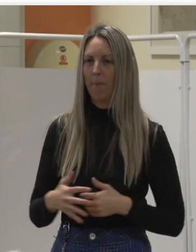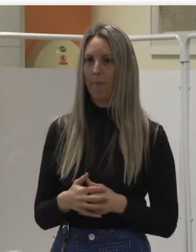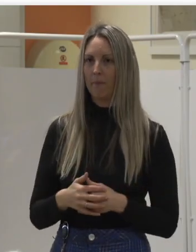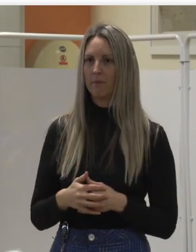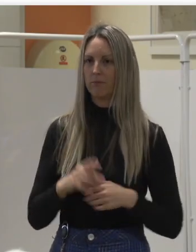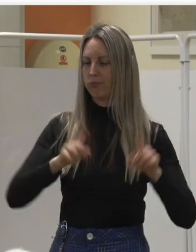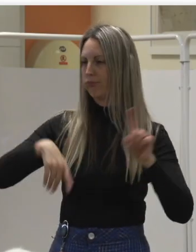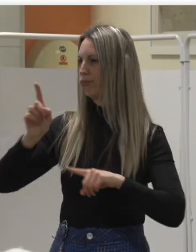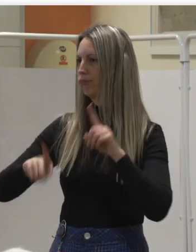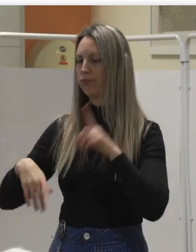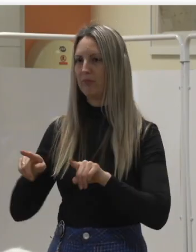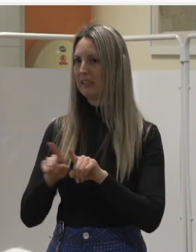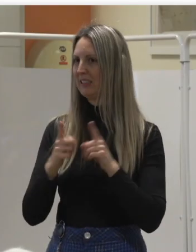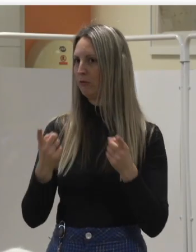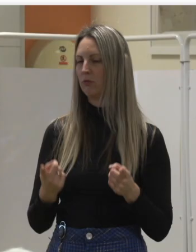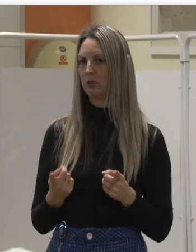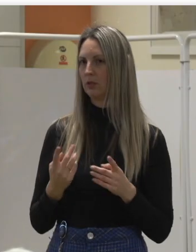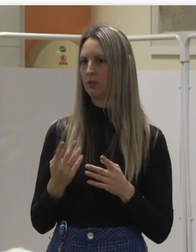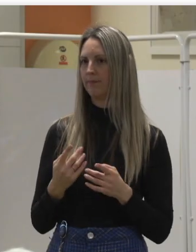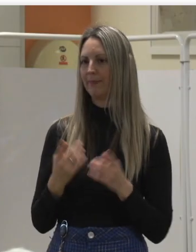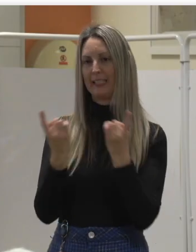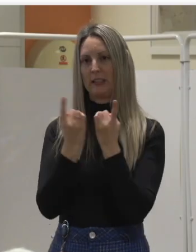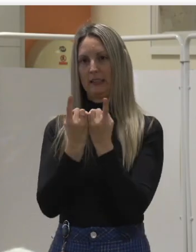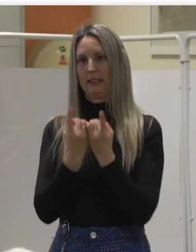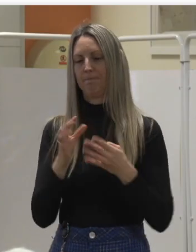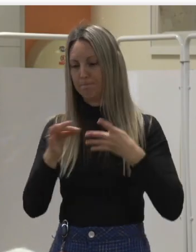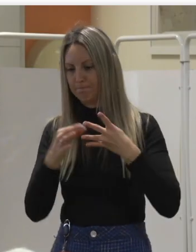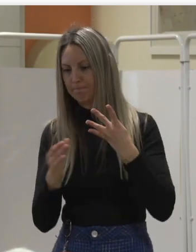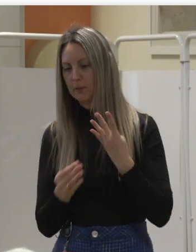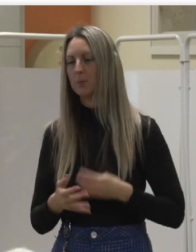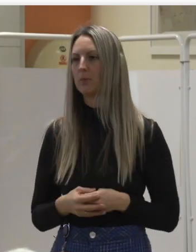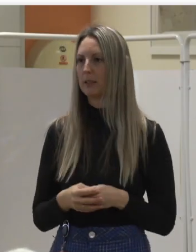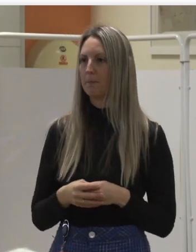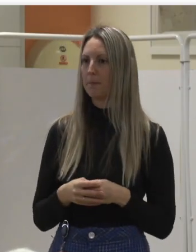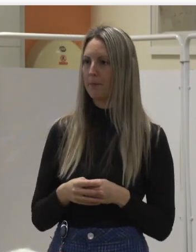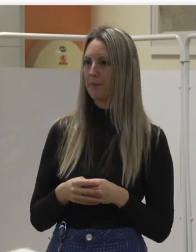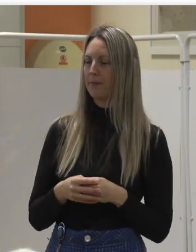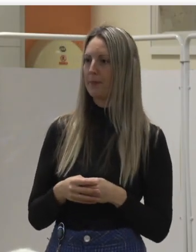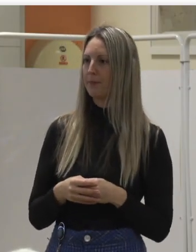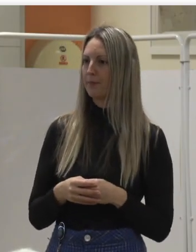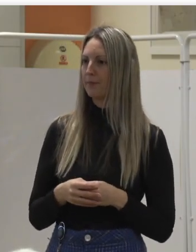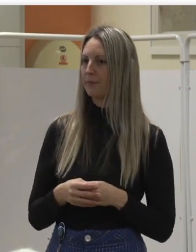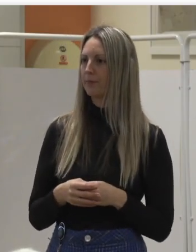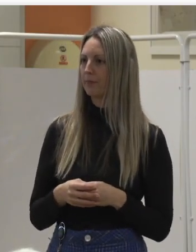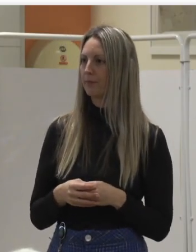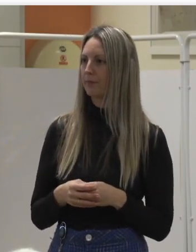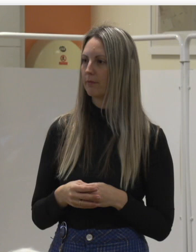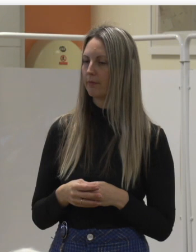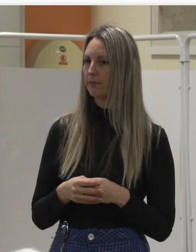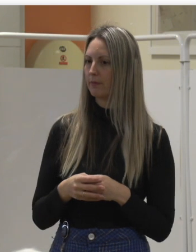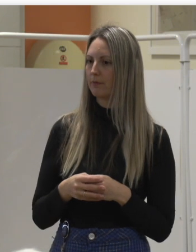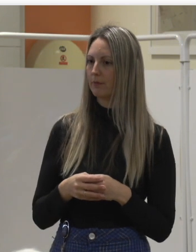of different sensation may be amplified and then become intolerable. So that is another thing.